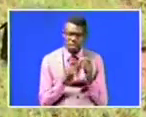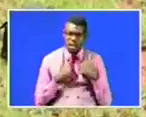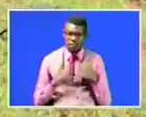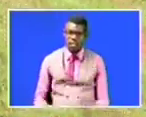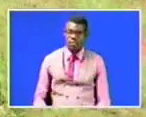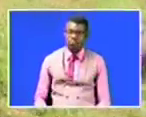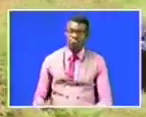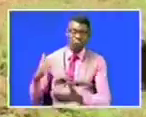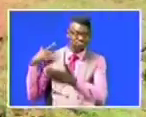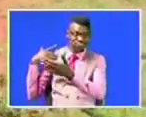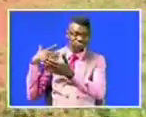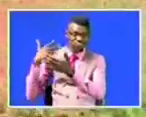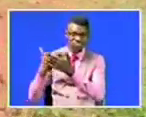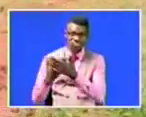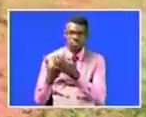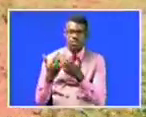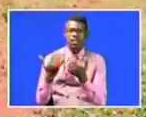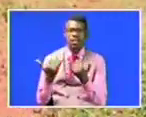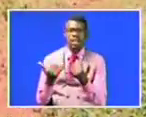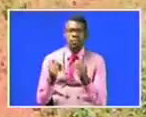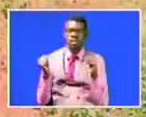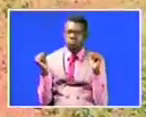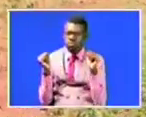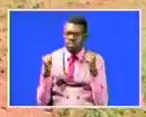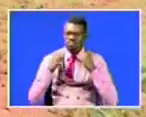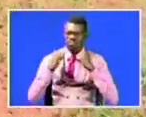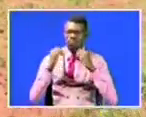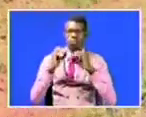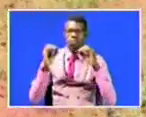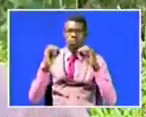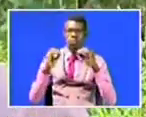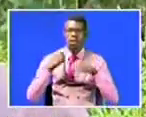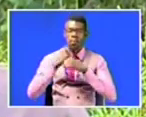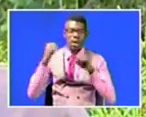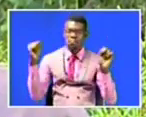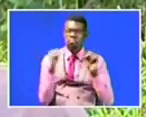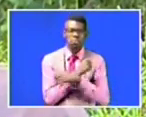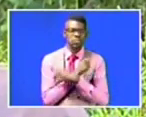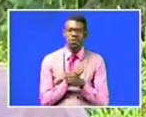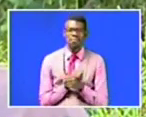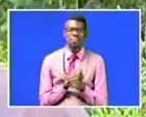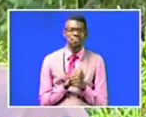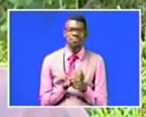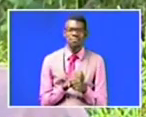mpaka saa hii, sasa nguvu yake inaisha. Hakuna chochote kufanya sasa. Hakuna chochote.